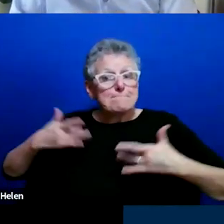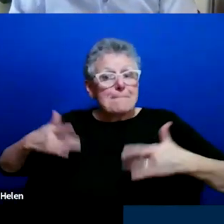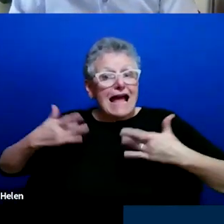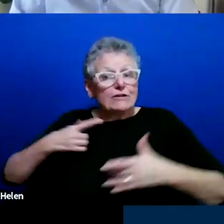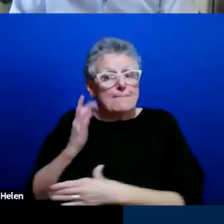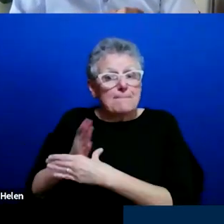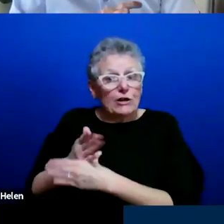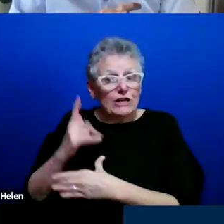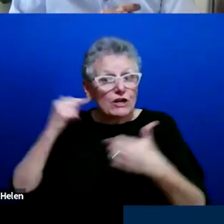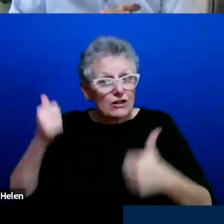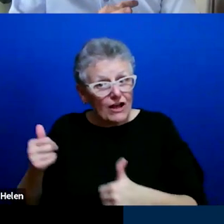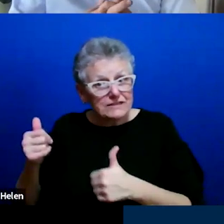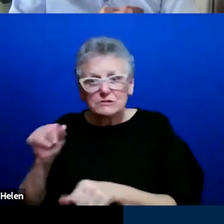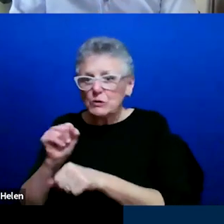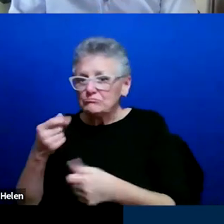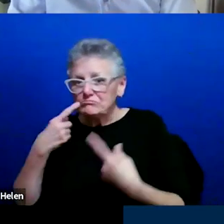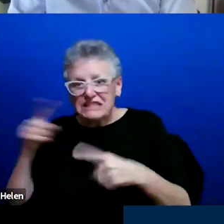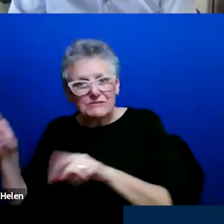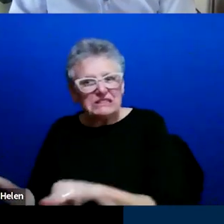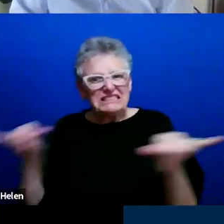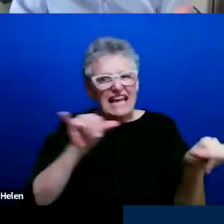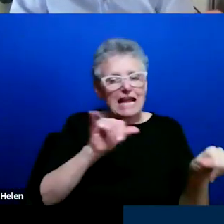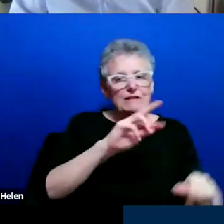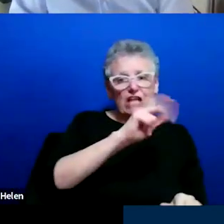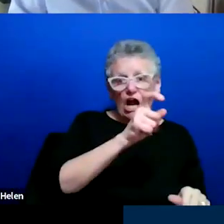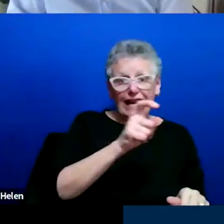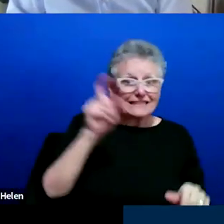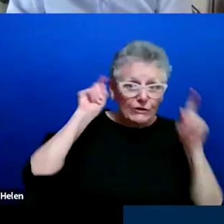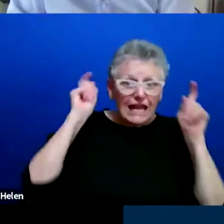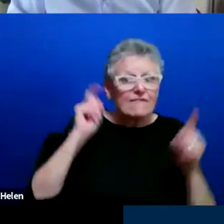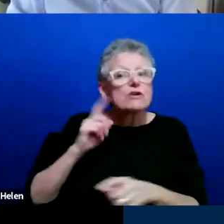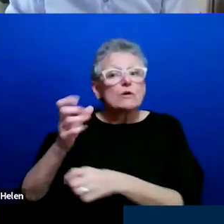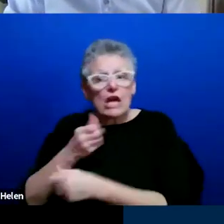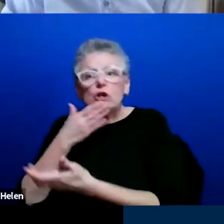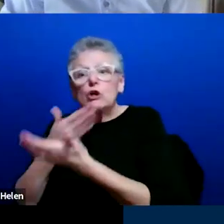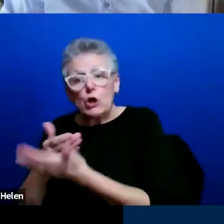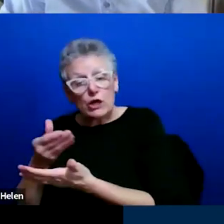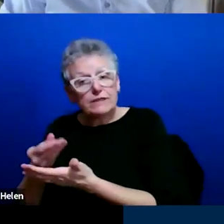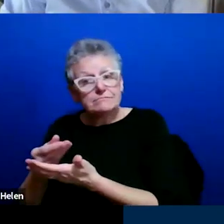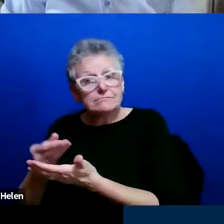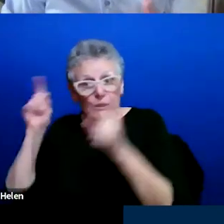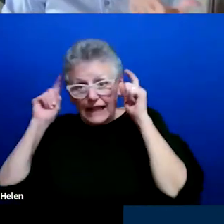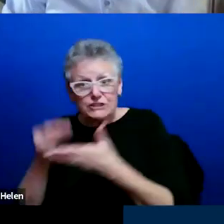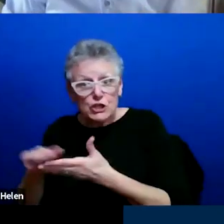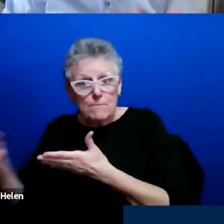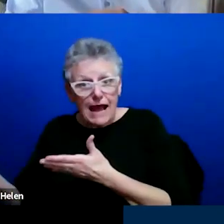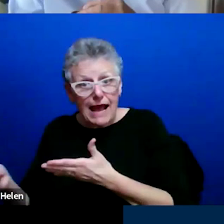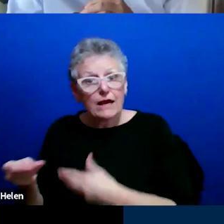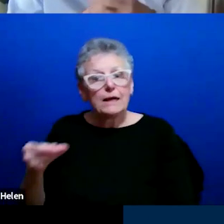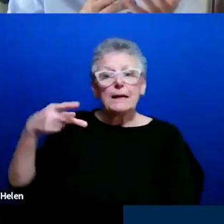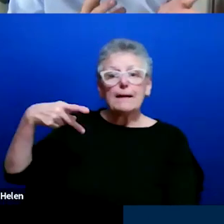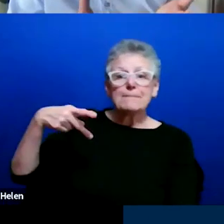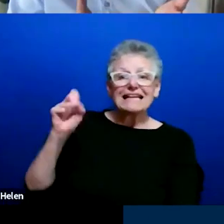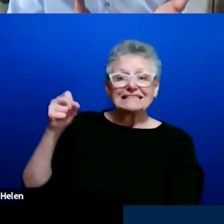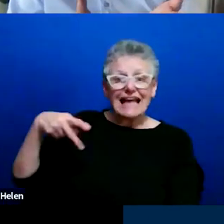just as well as prescription hearing aids. If they're, if you get a good pair of OTCs or PSAPs,